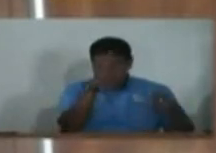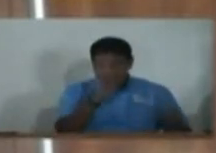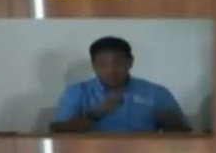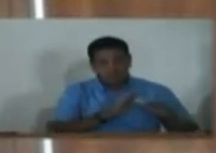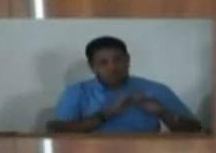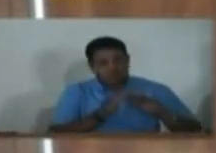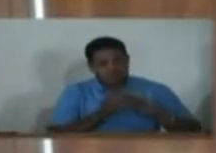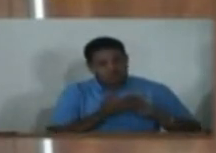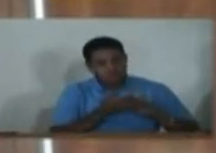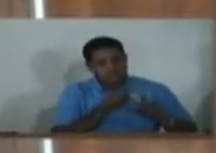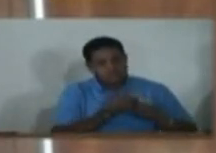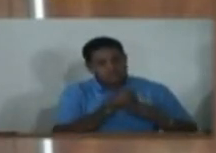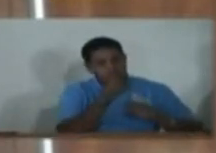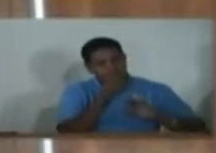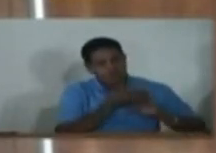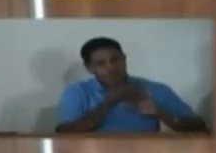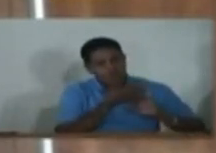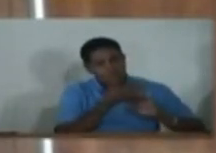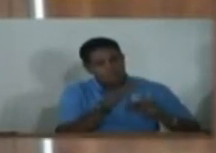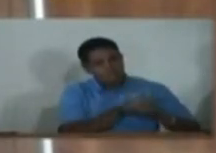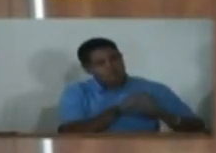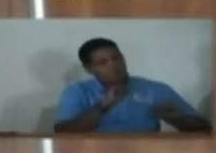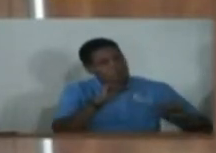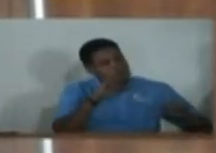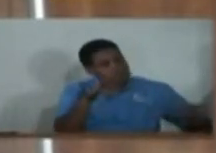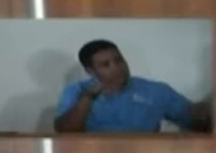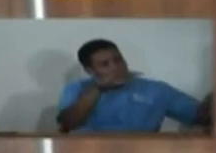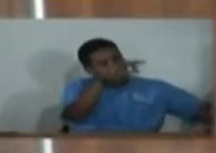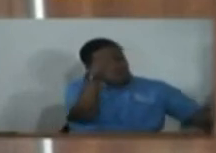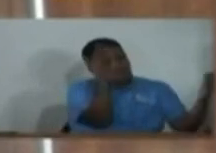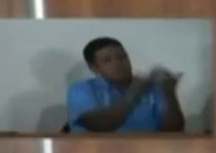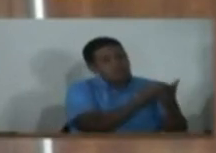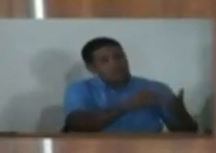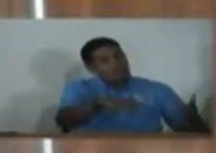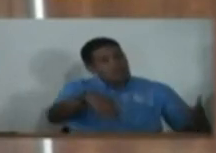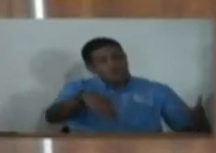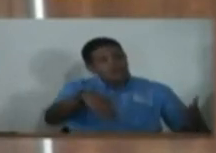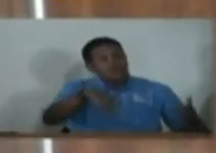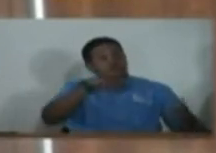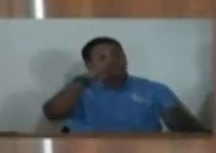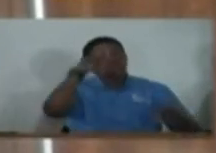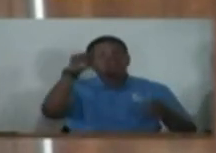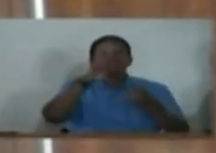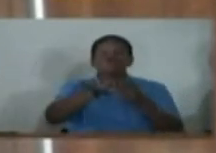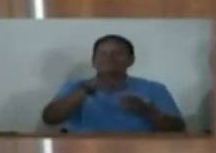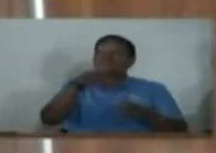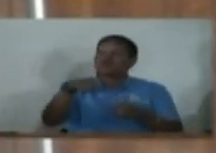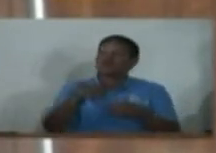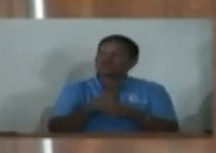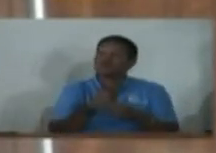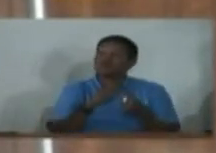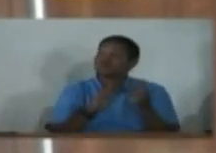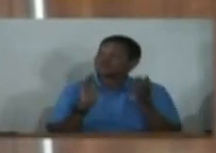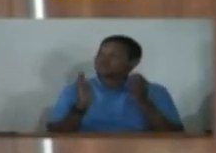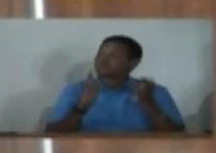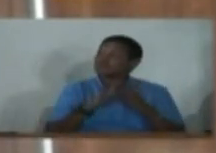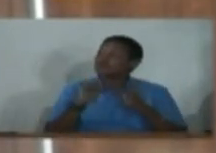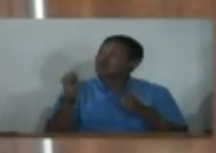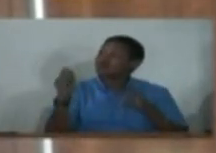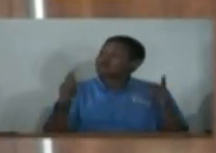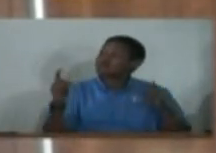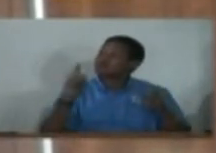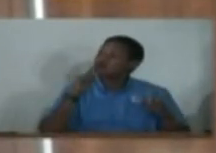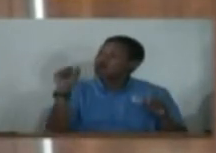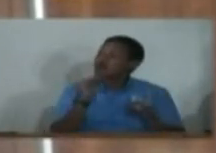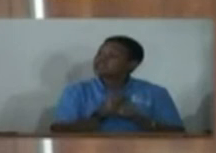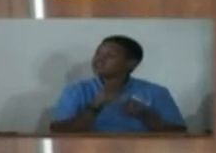Jamaica was not operating at its full potential in being able to capitalize on those goods, and other people were actually doing it in